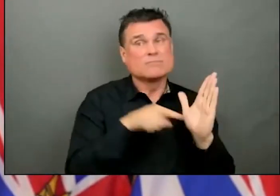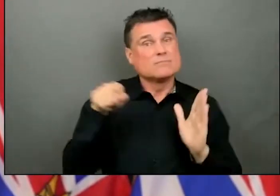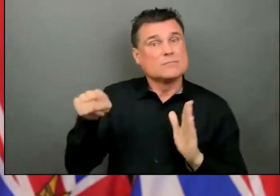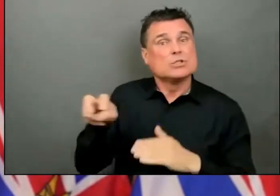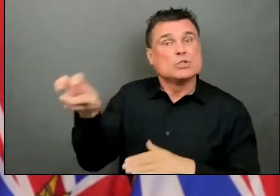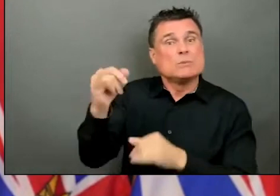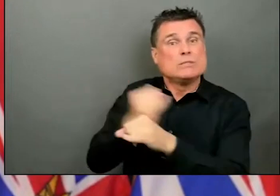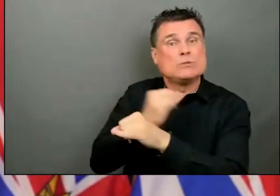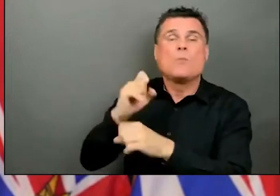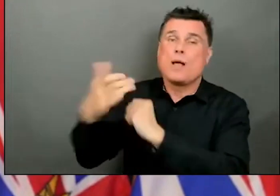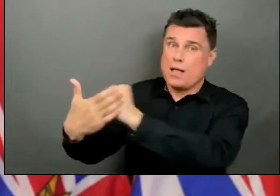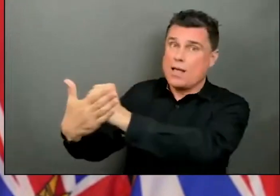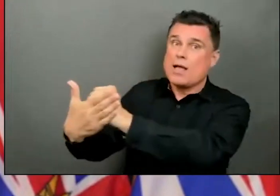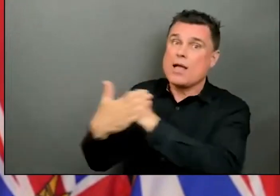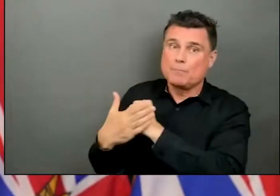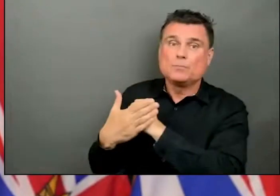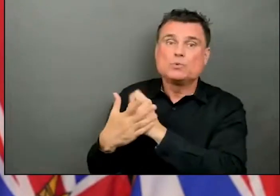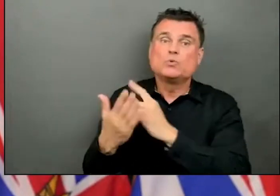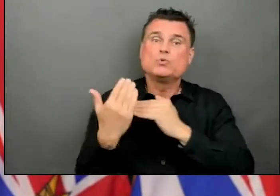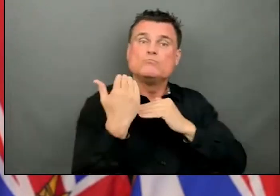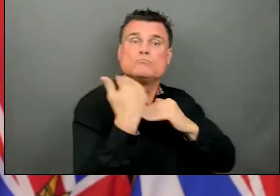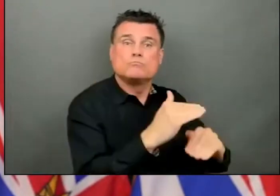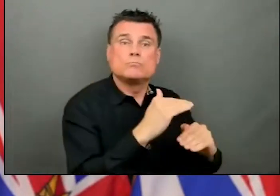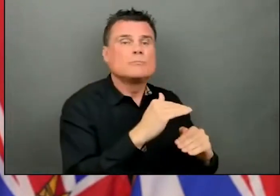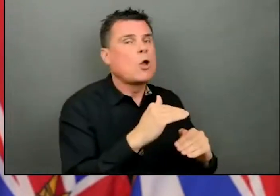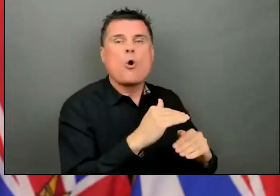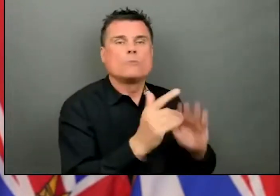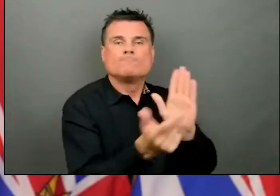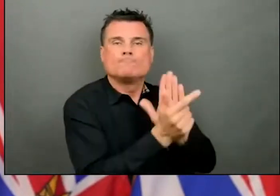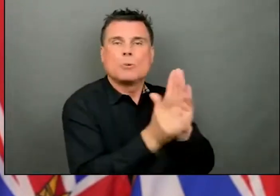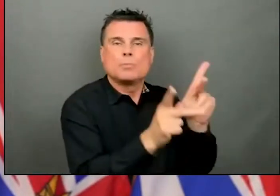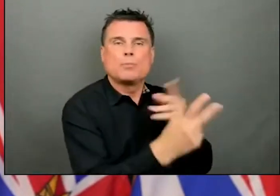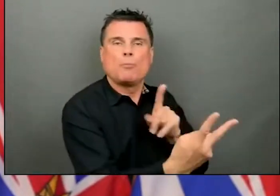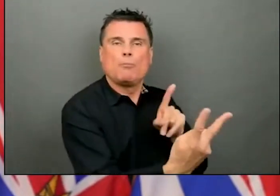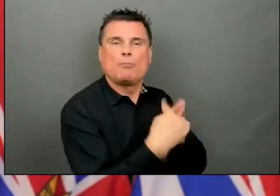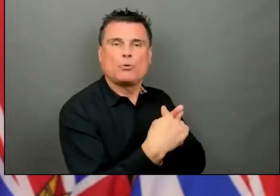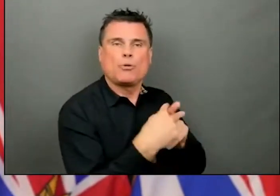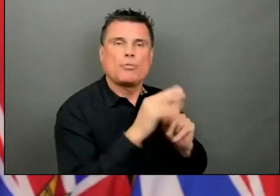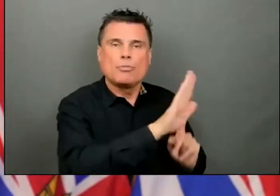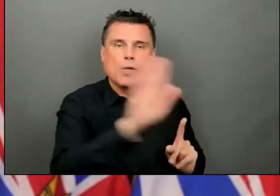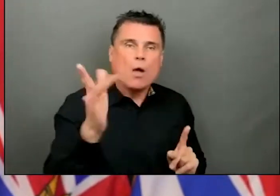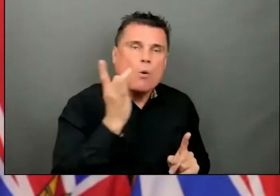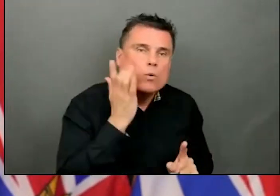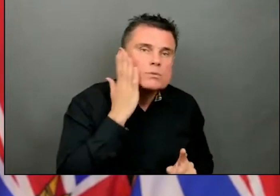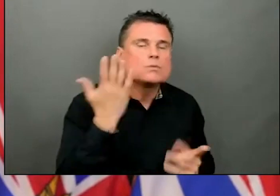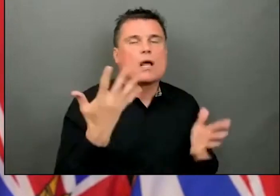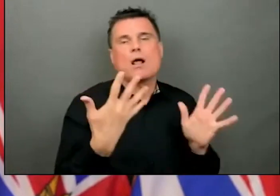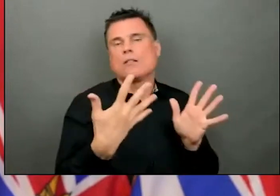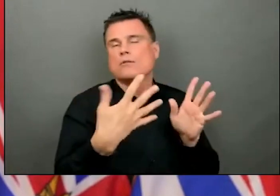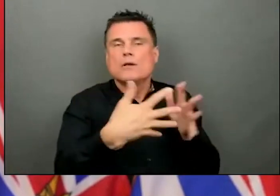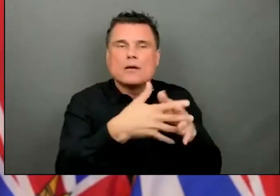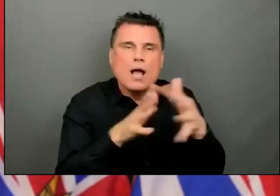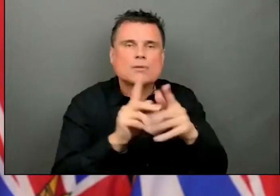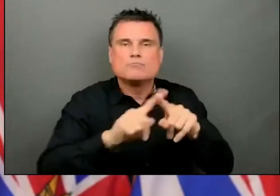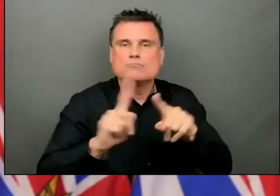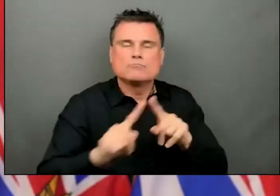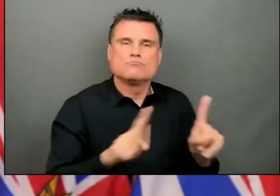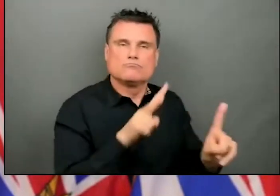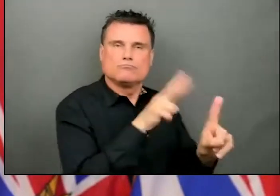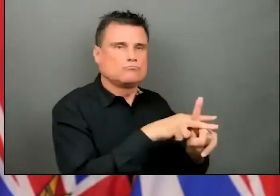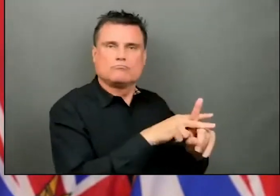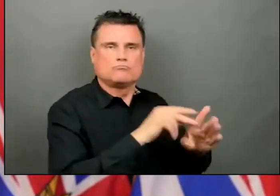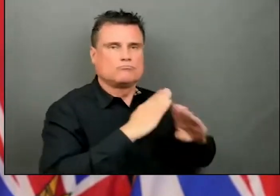We need to keep the ferries moving. We need to keep our roads going. We need essential services to continue. And it is not our